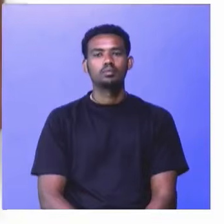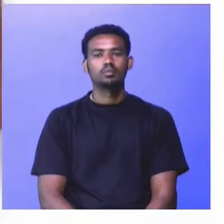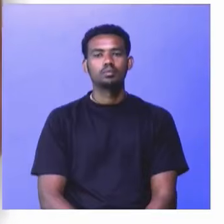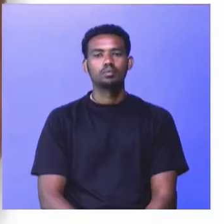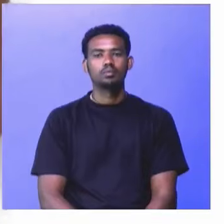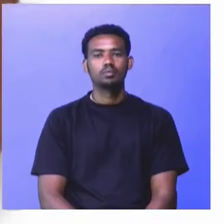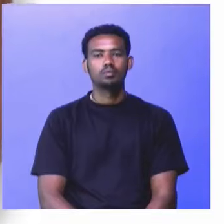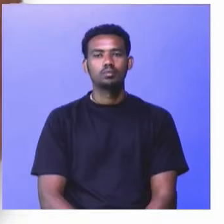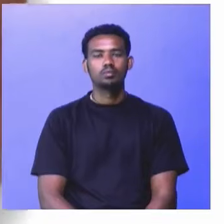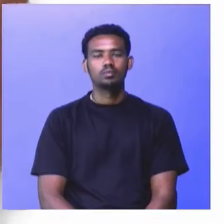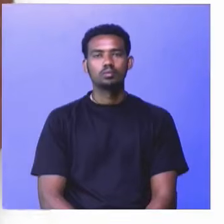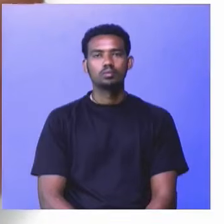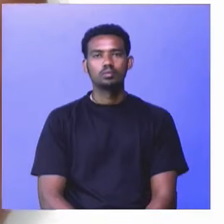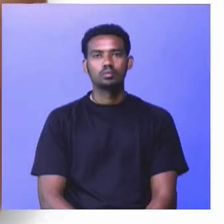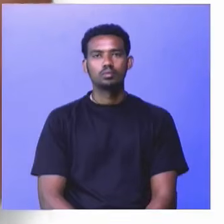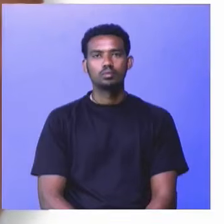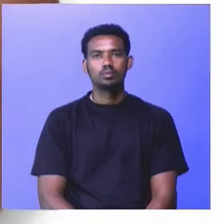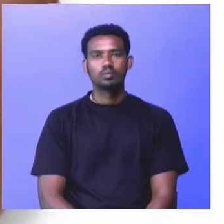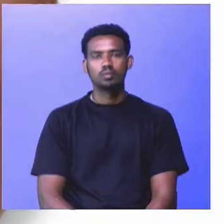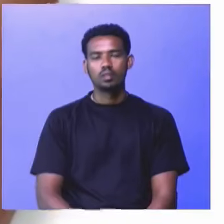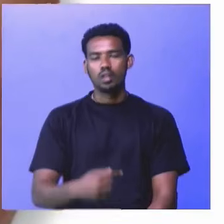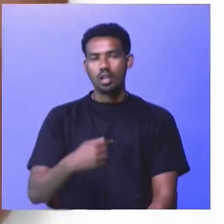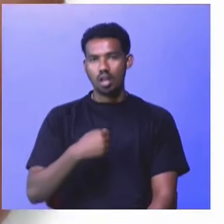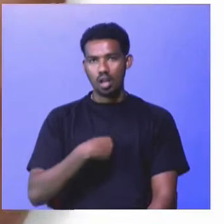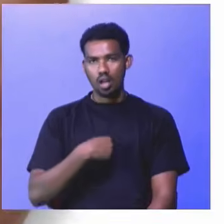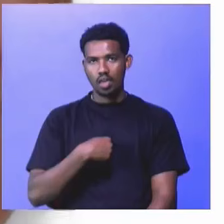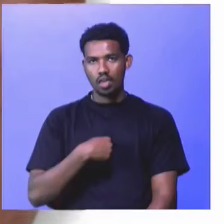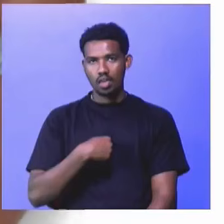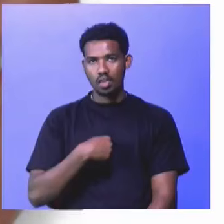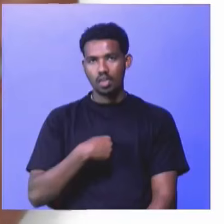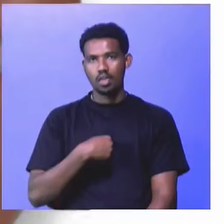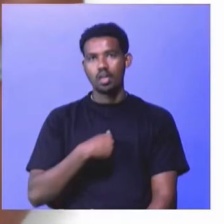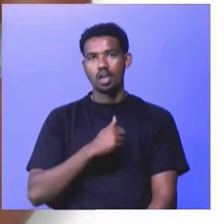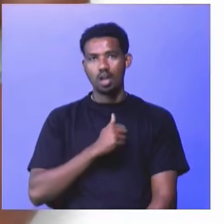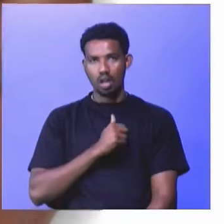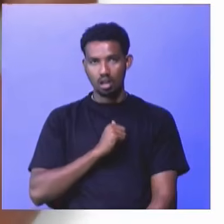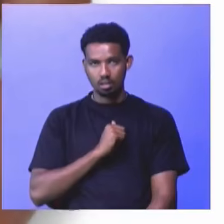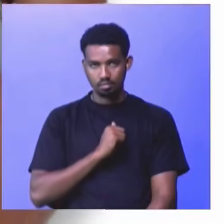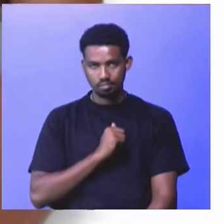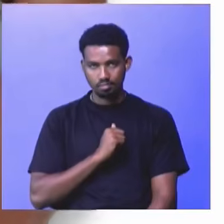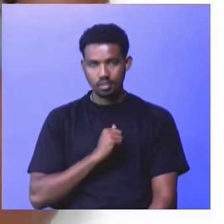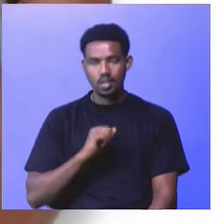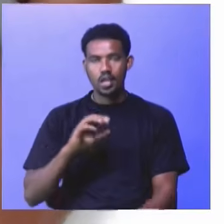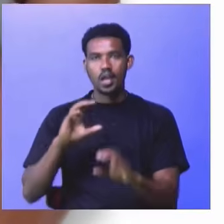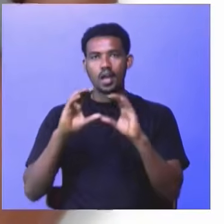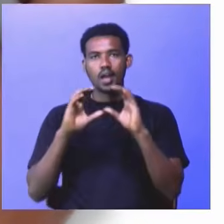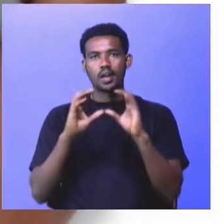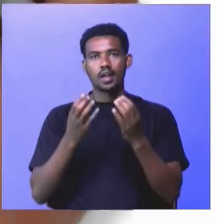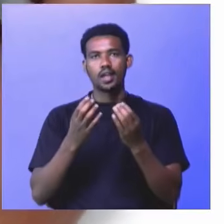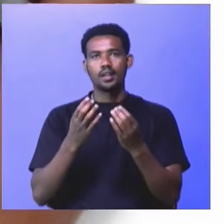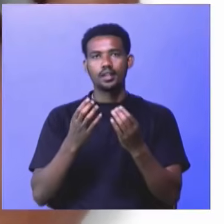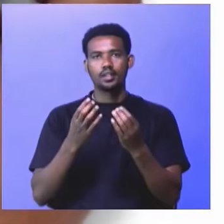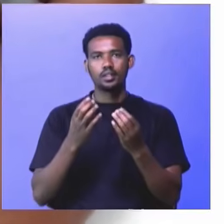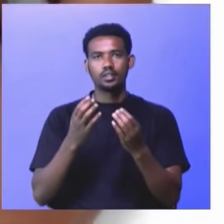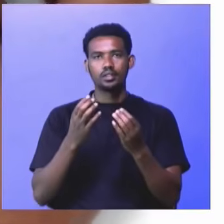full stop. I am grade